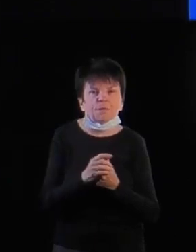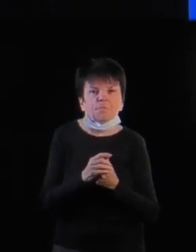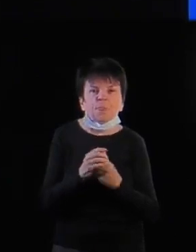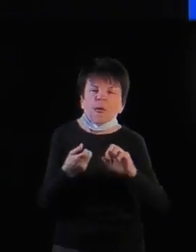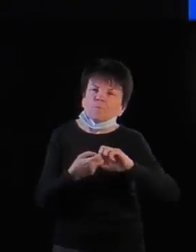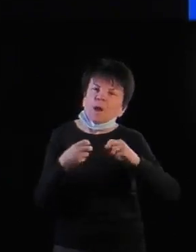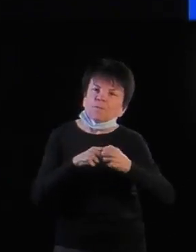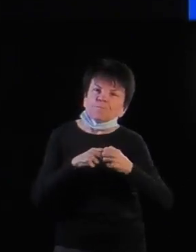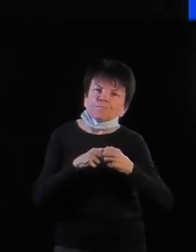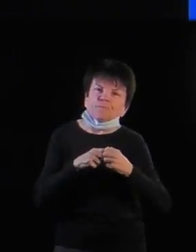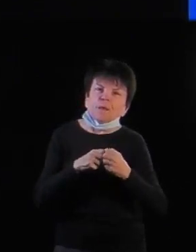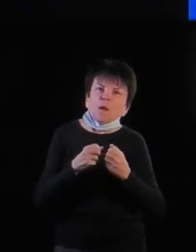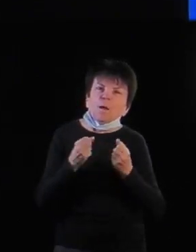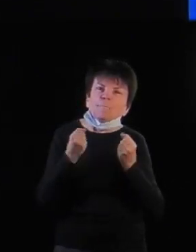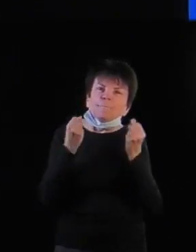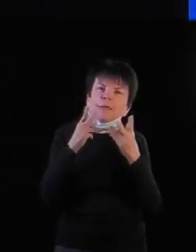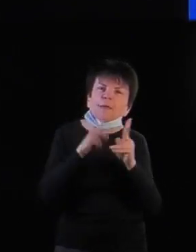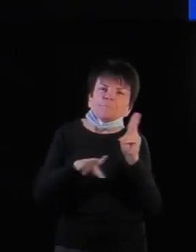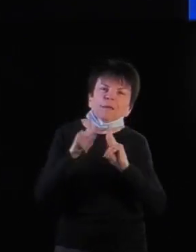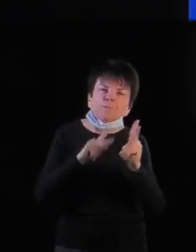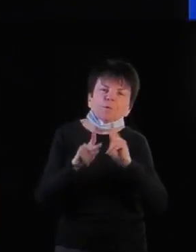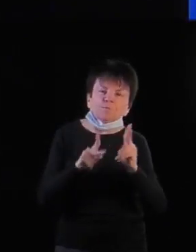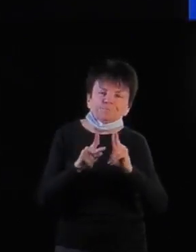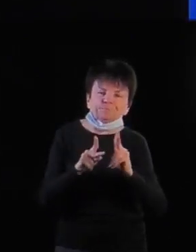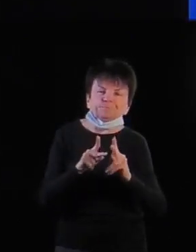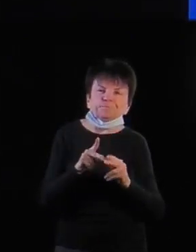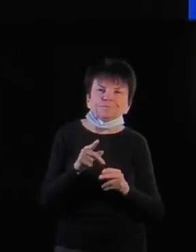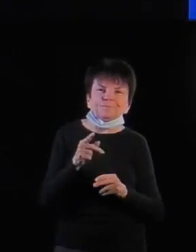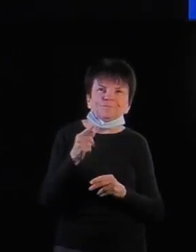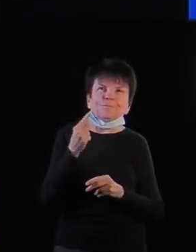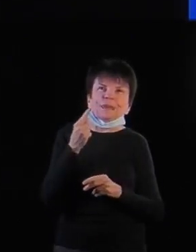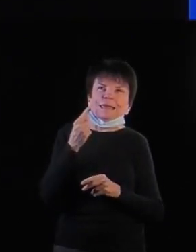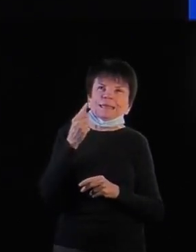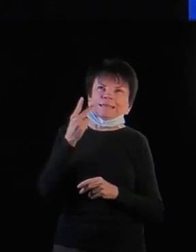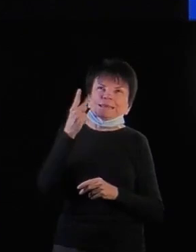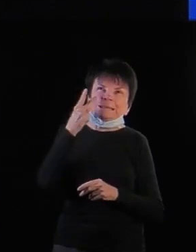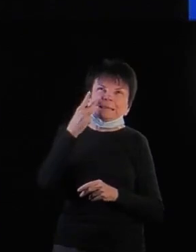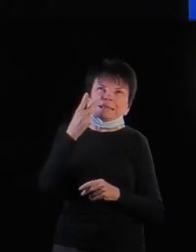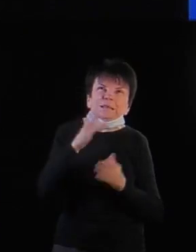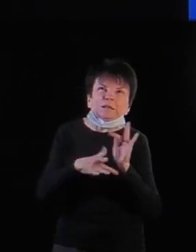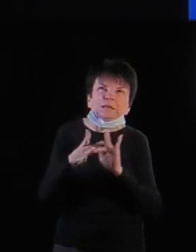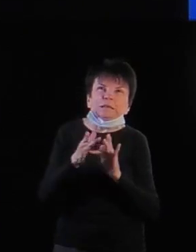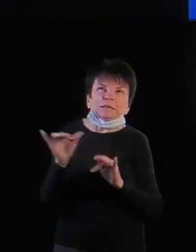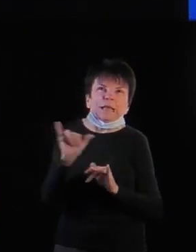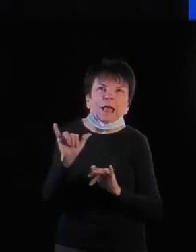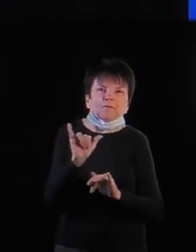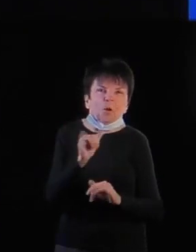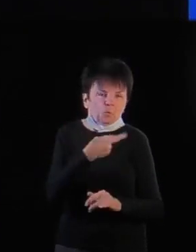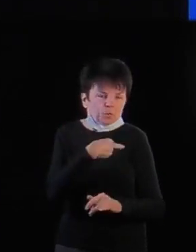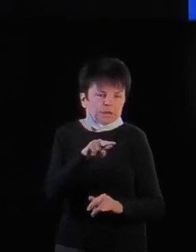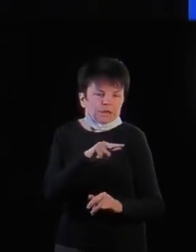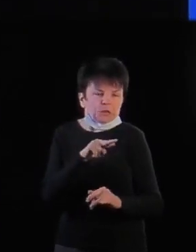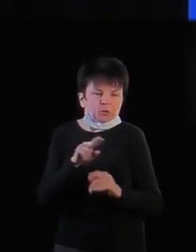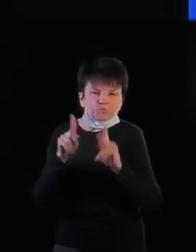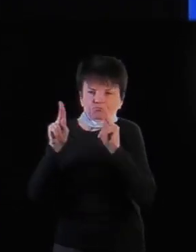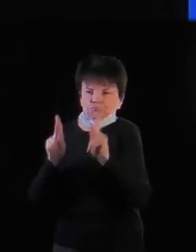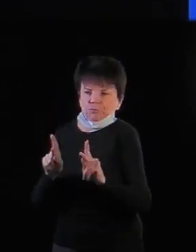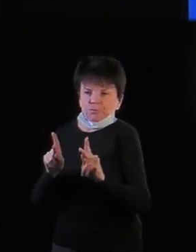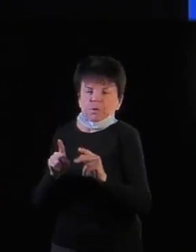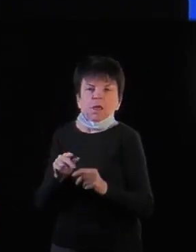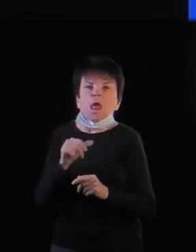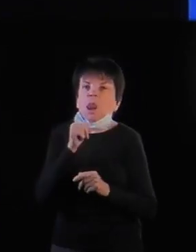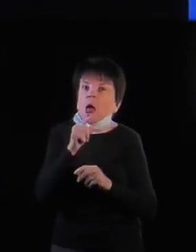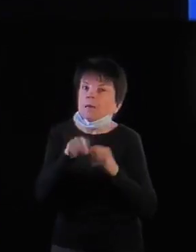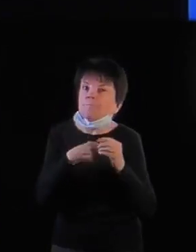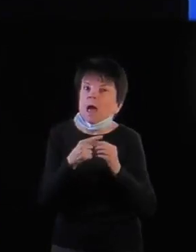who Jesus is. It's kind of this religious figure thing, and it's not at all about a relationship. And the